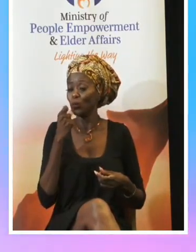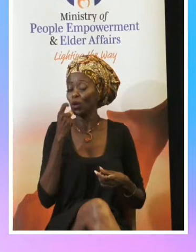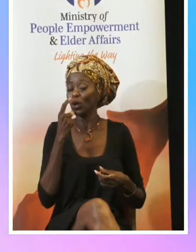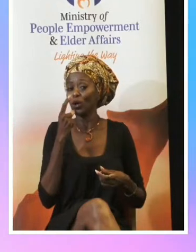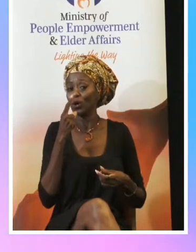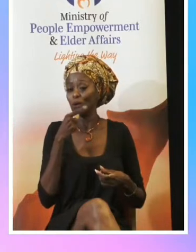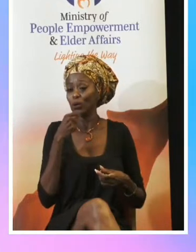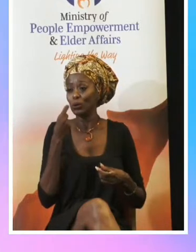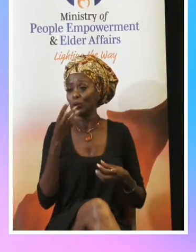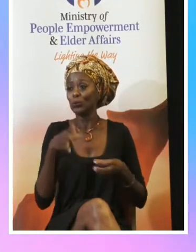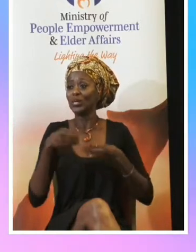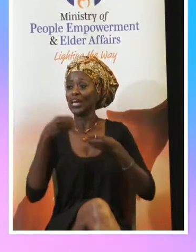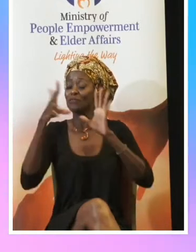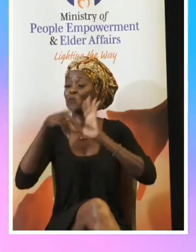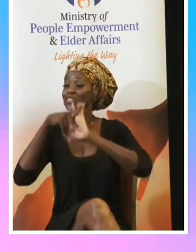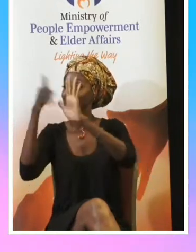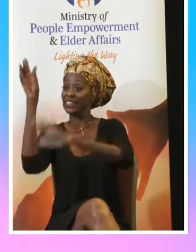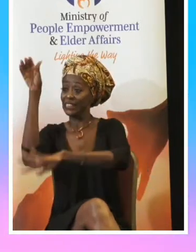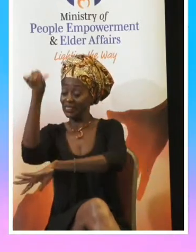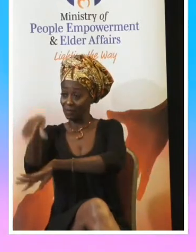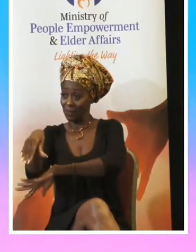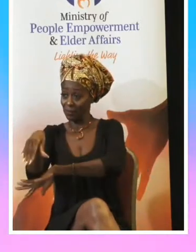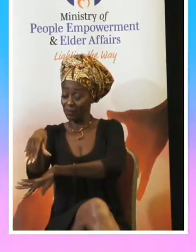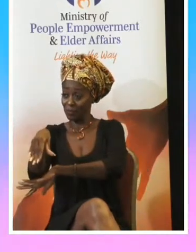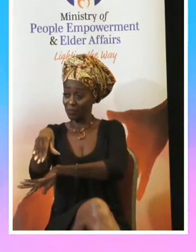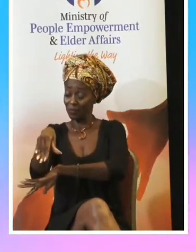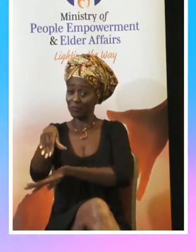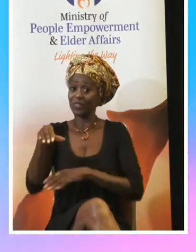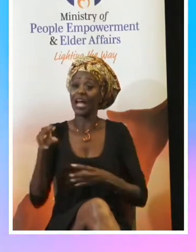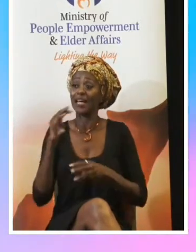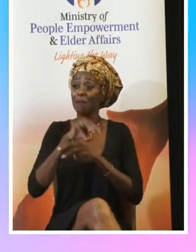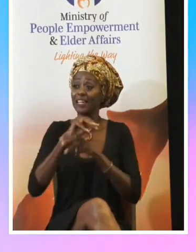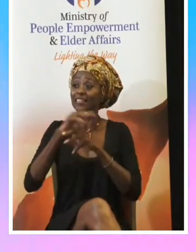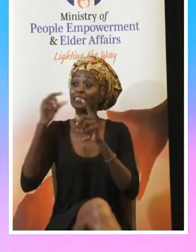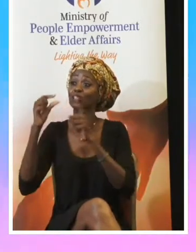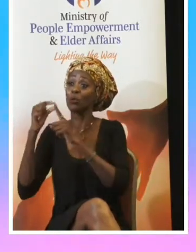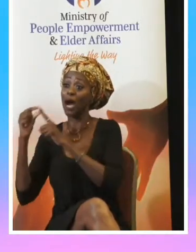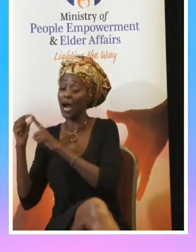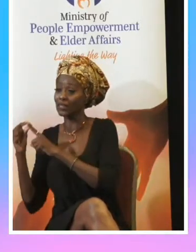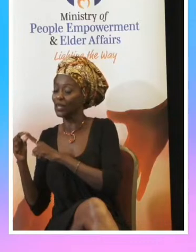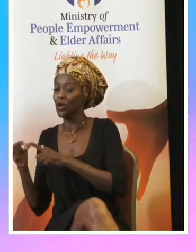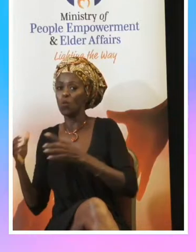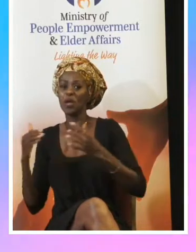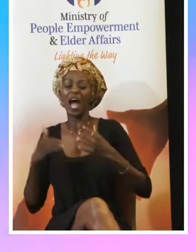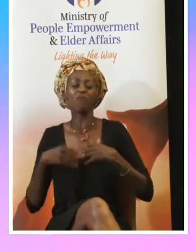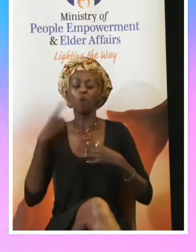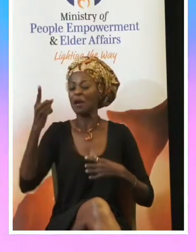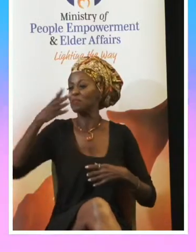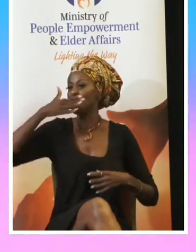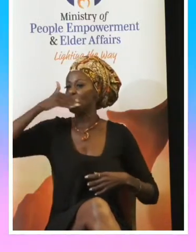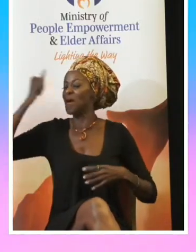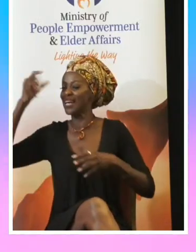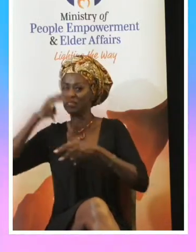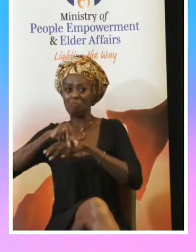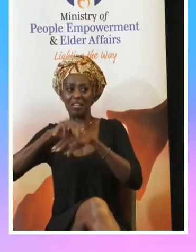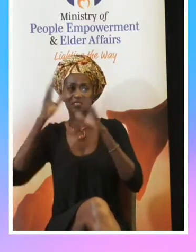the presentation this evening and the minister's remarks. We have one of the best ministers.